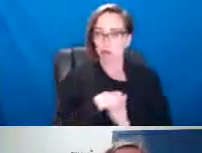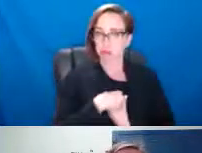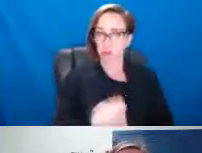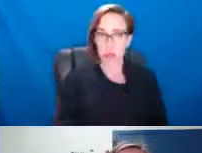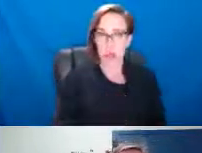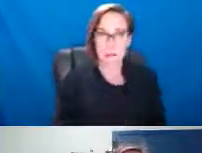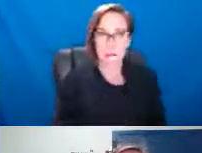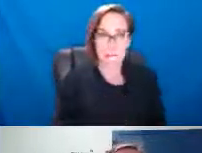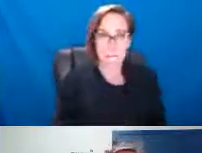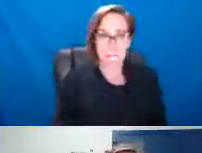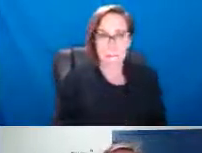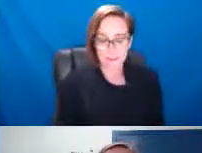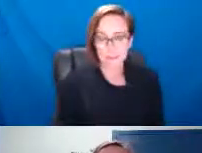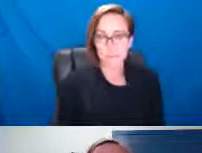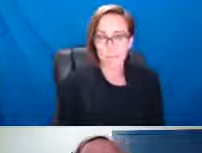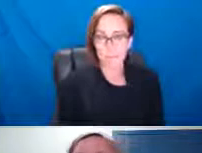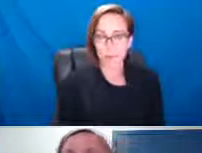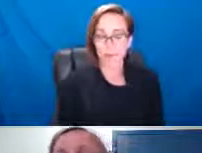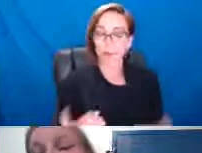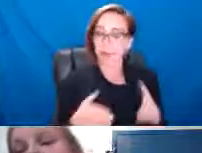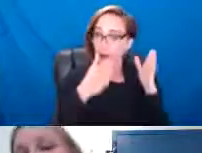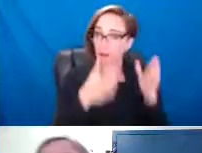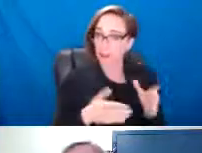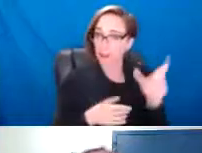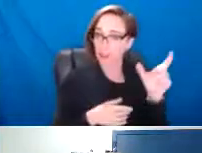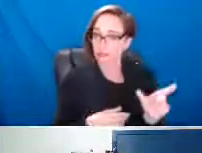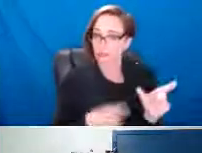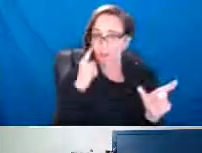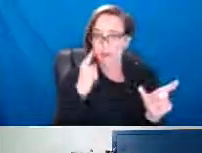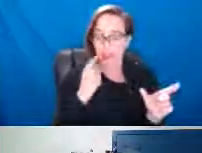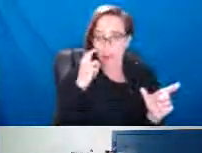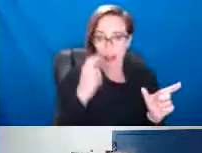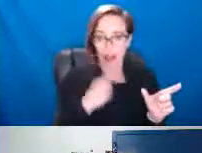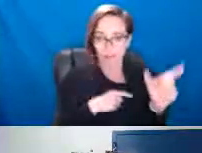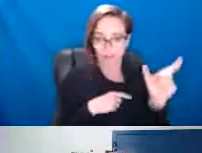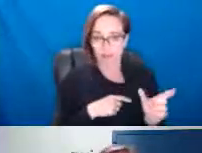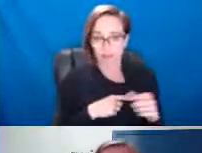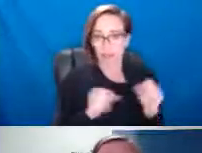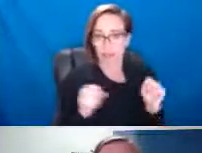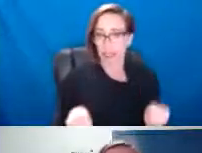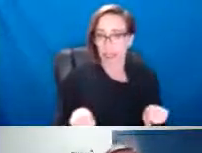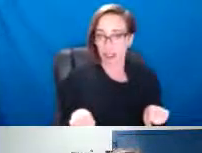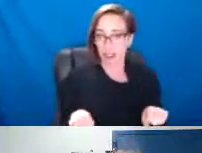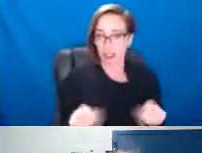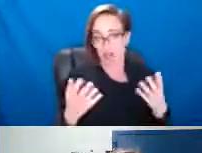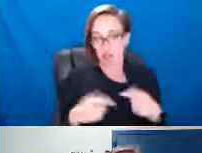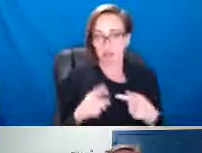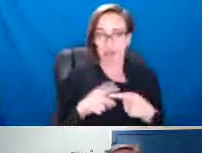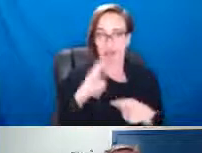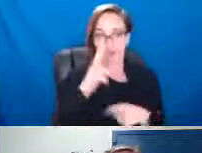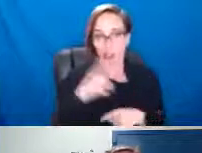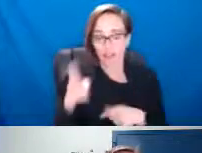So moving on, a person who is deafblind can be hard of hearing with low